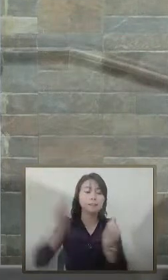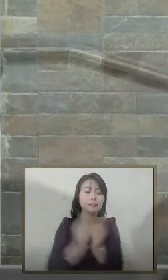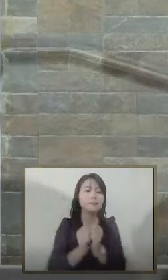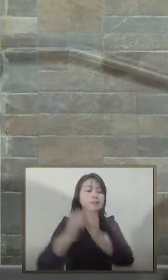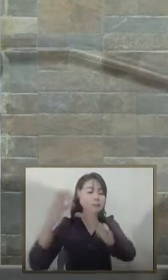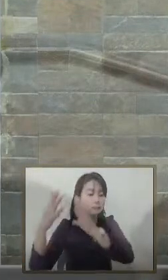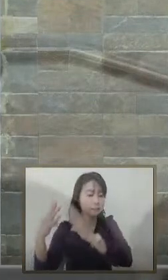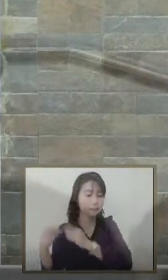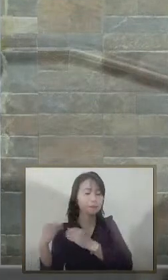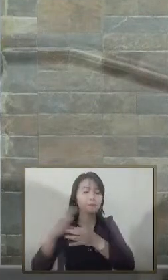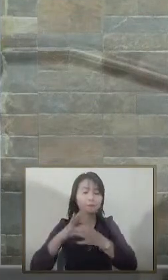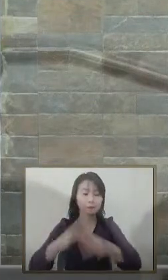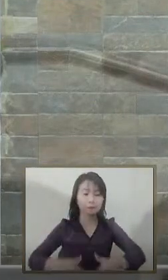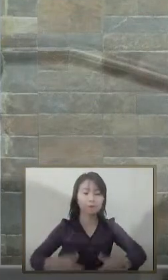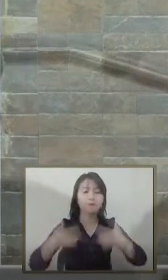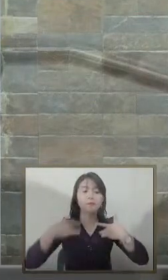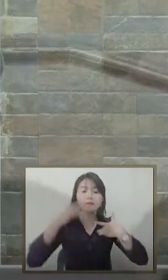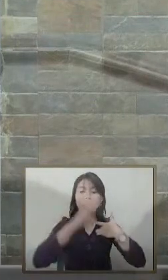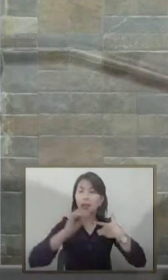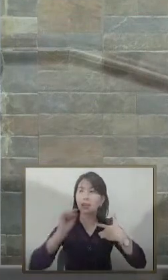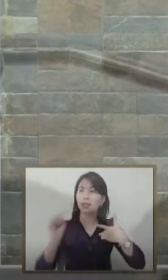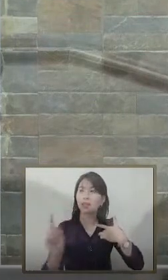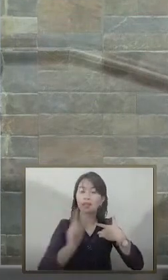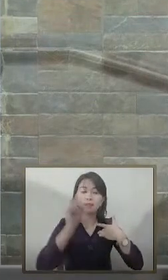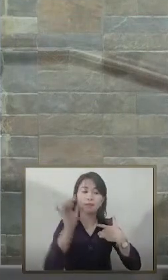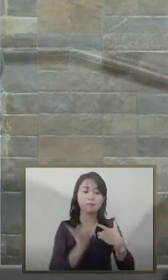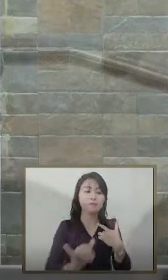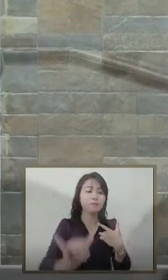souls, with the hope of life and